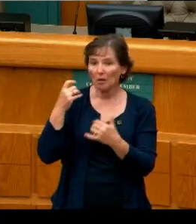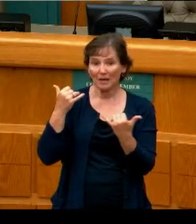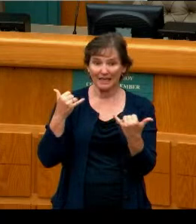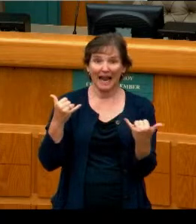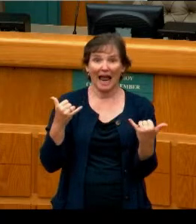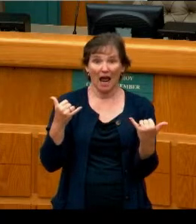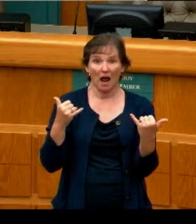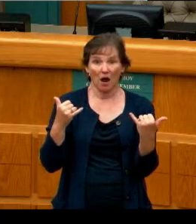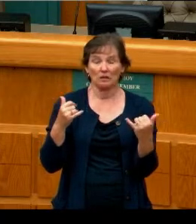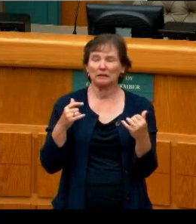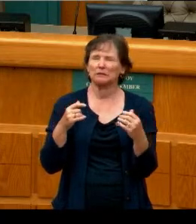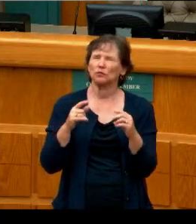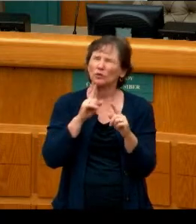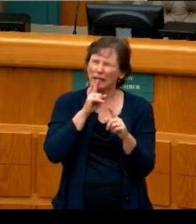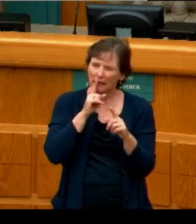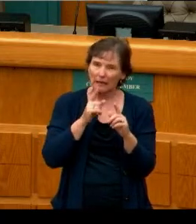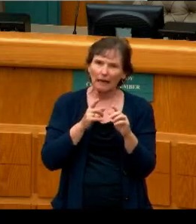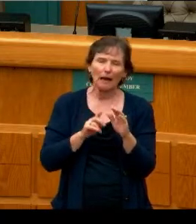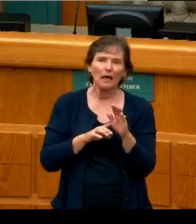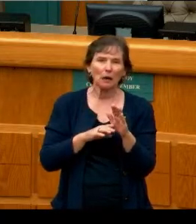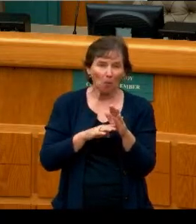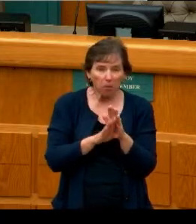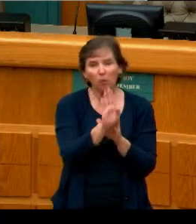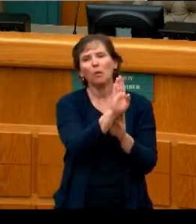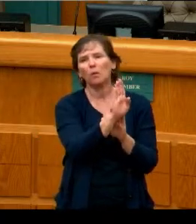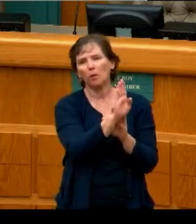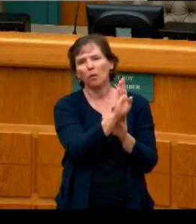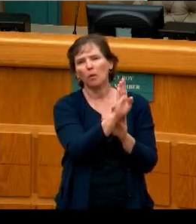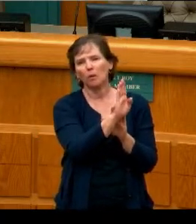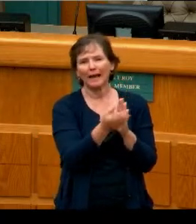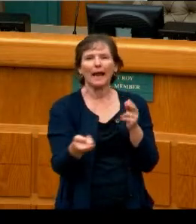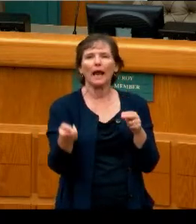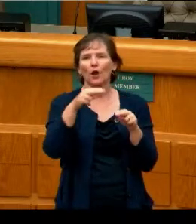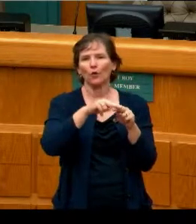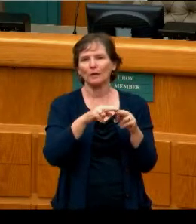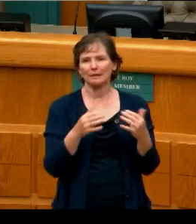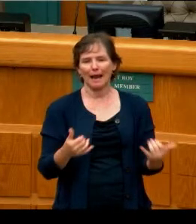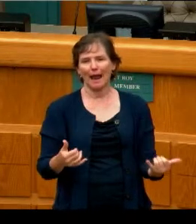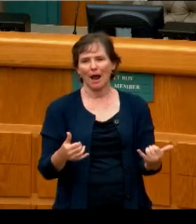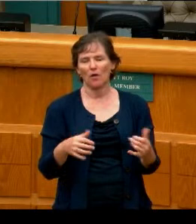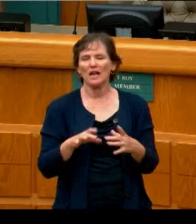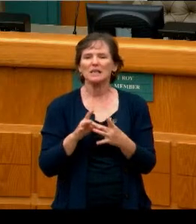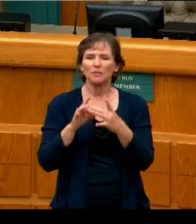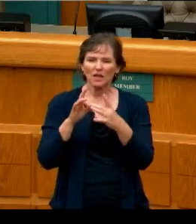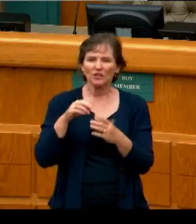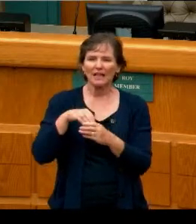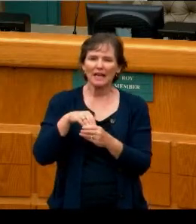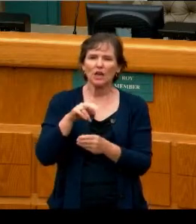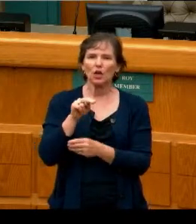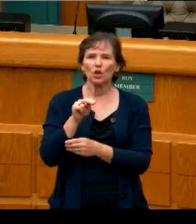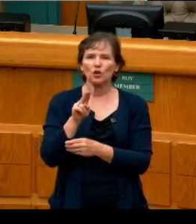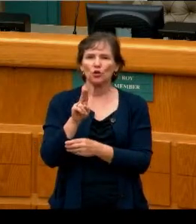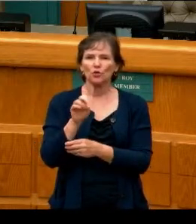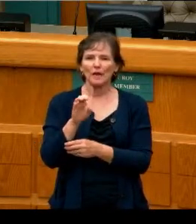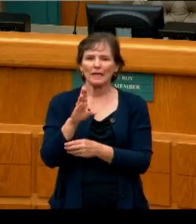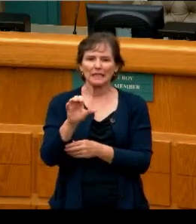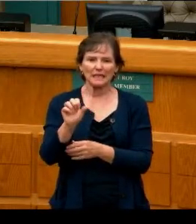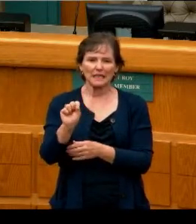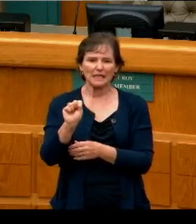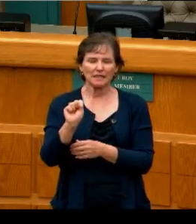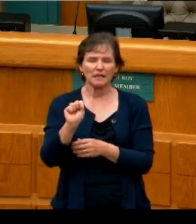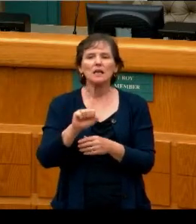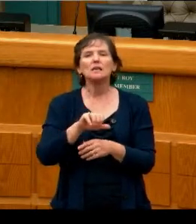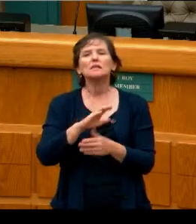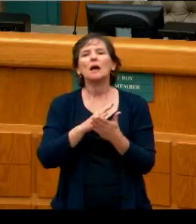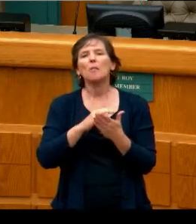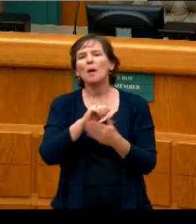same graphics and same axes I've been showing the whole time, so you can see that your eyes don't deceive you. There's a very steep increase in the amount of